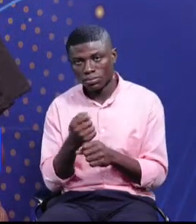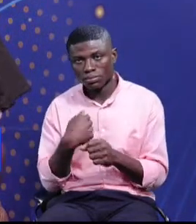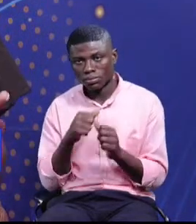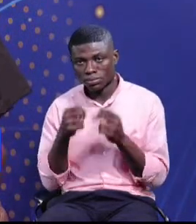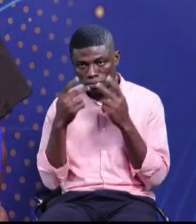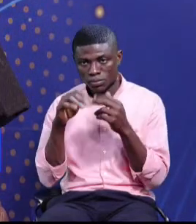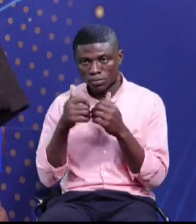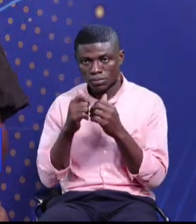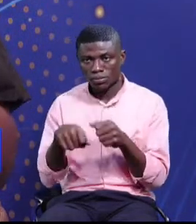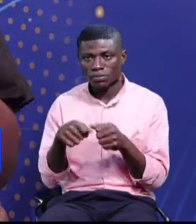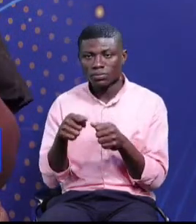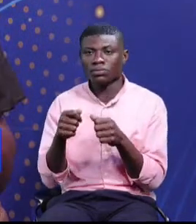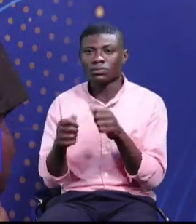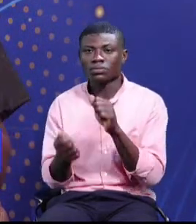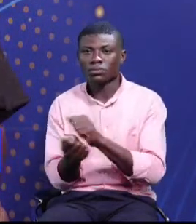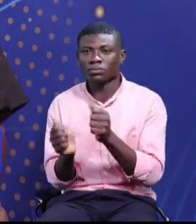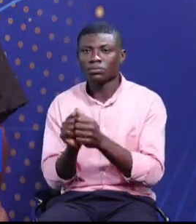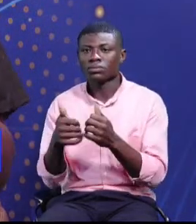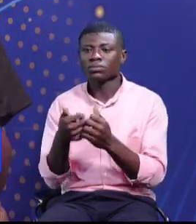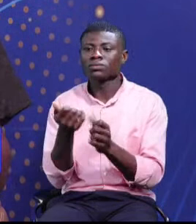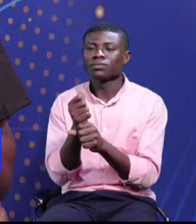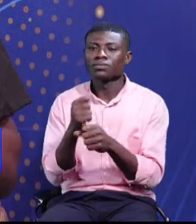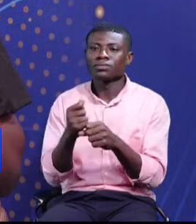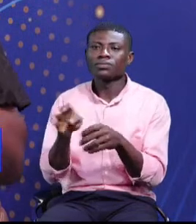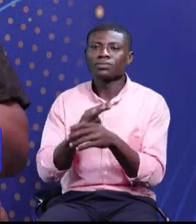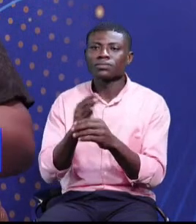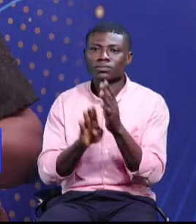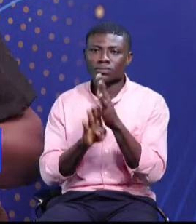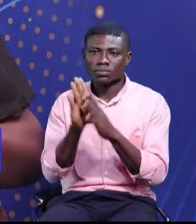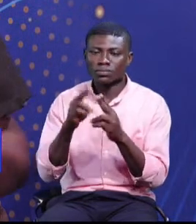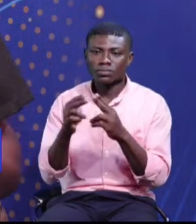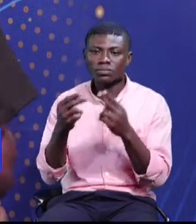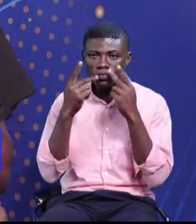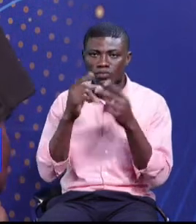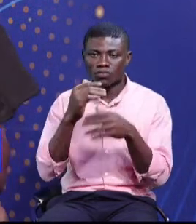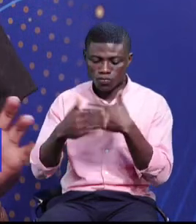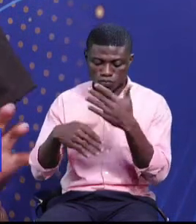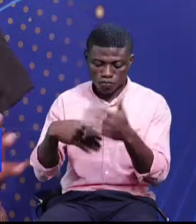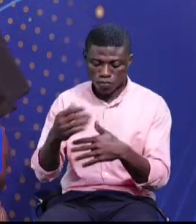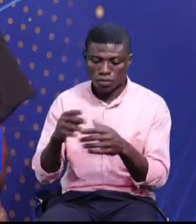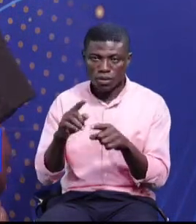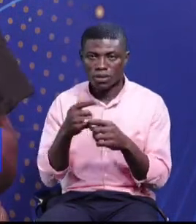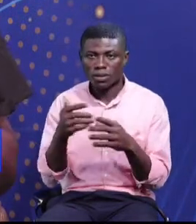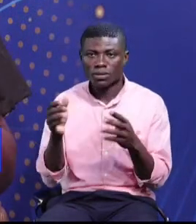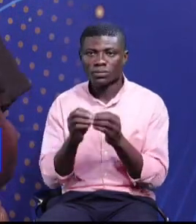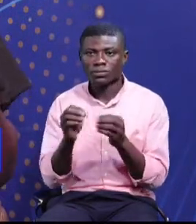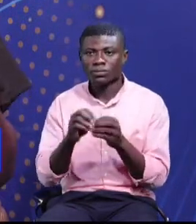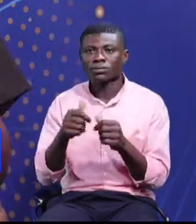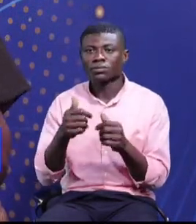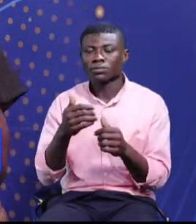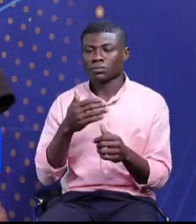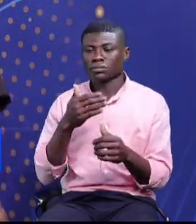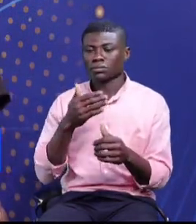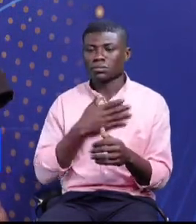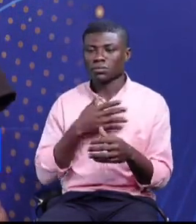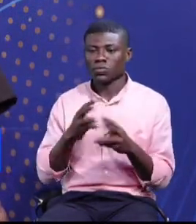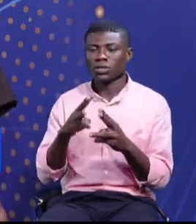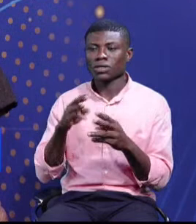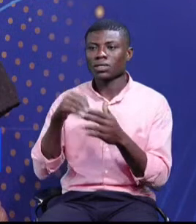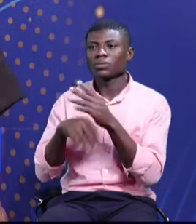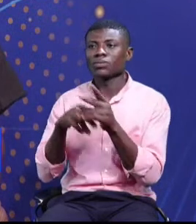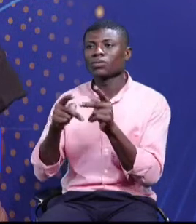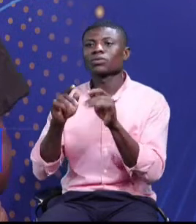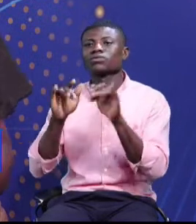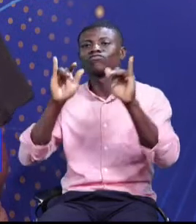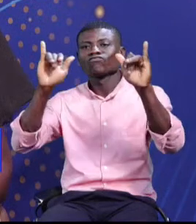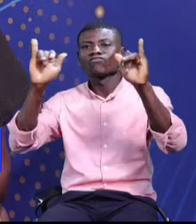see how I can renovate or upgrade this business. So you're seeing it small. It's also, but that's more, in my opinion, in the diaspora market coming